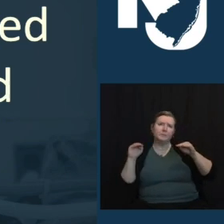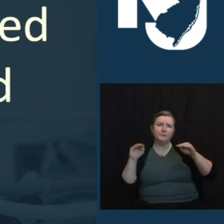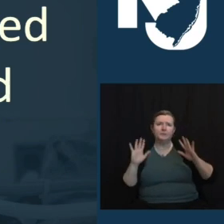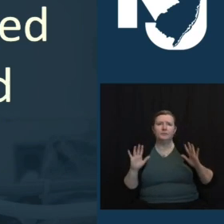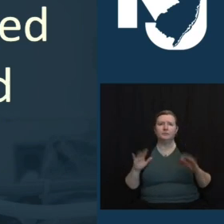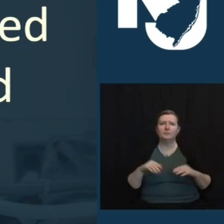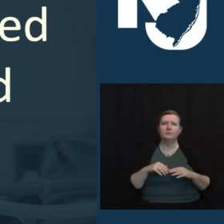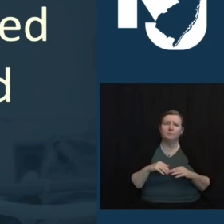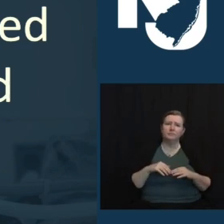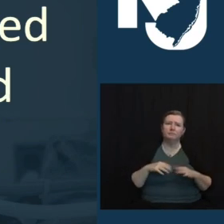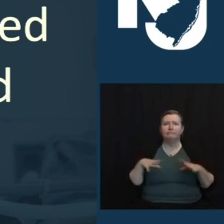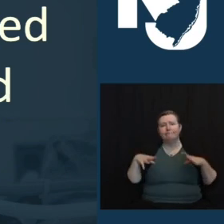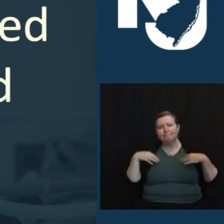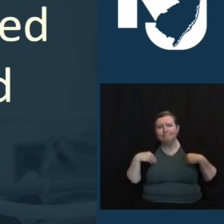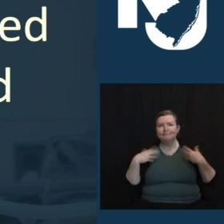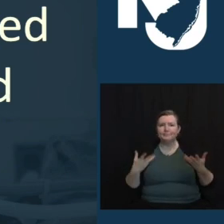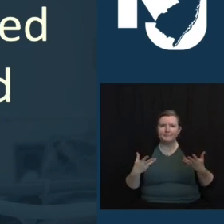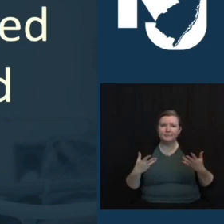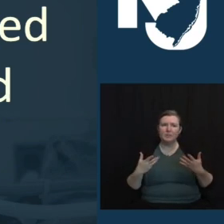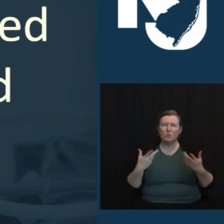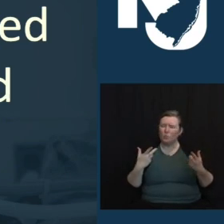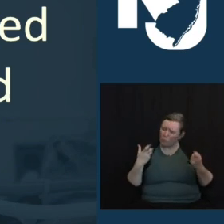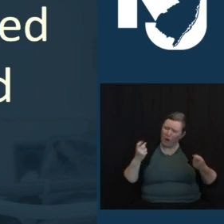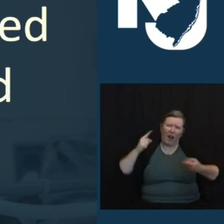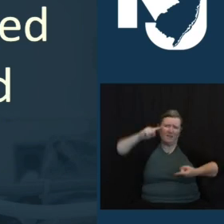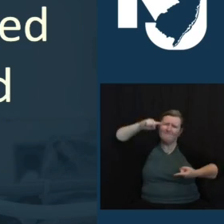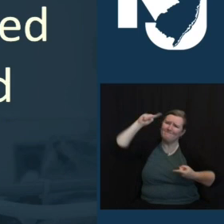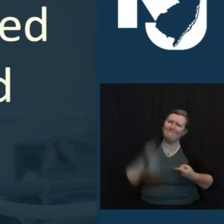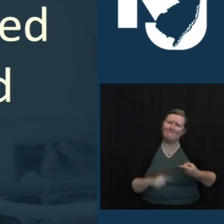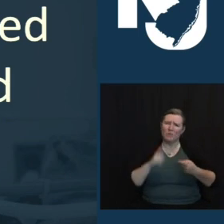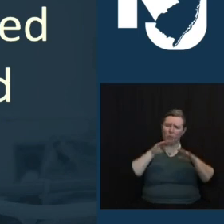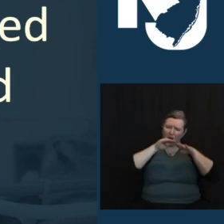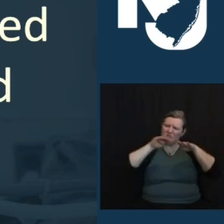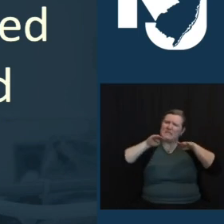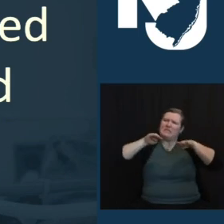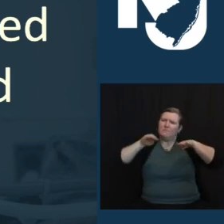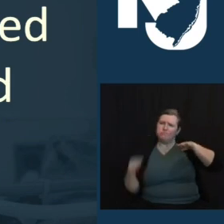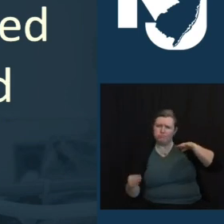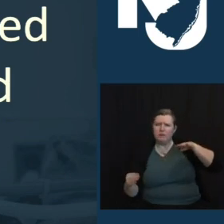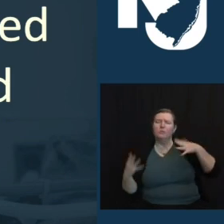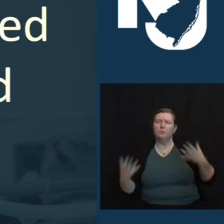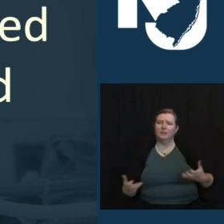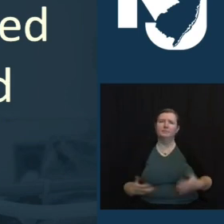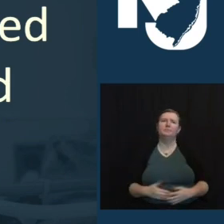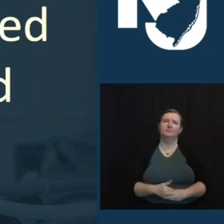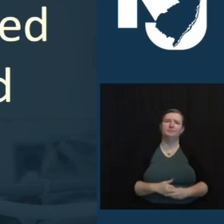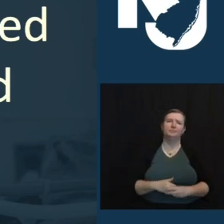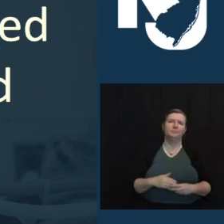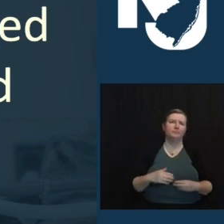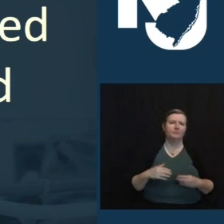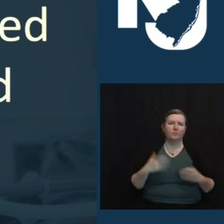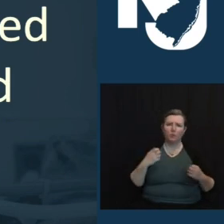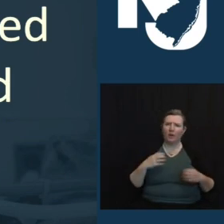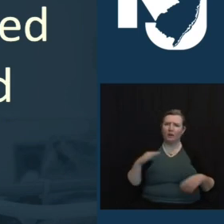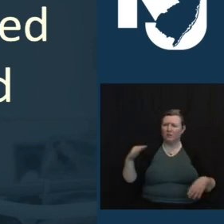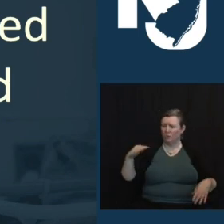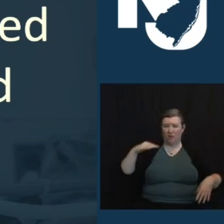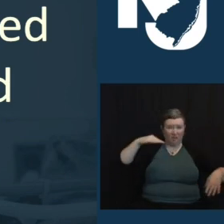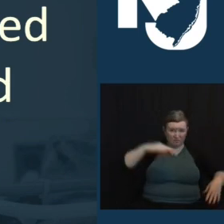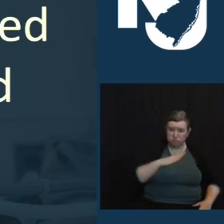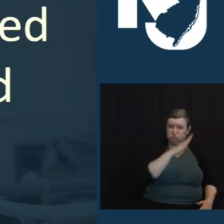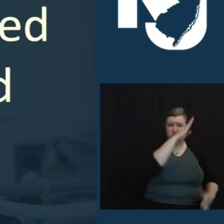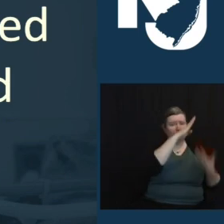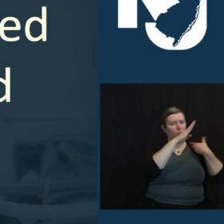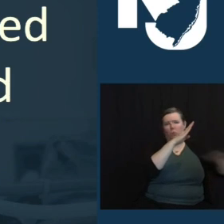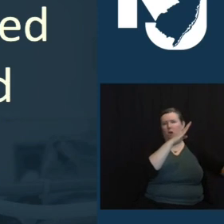and God knows far too many people passing. But we've got to watch this like a hawk to make sure this does not break out and up from